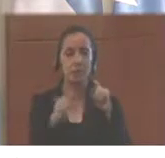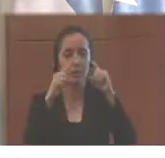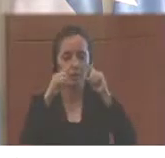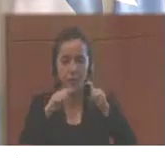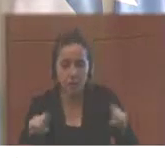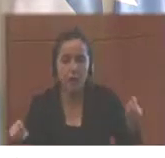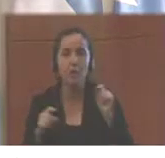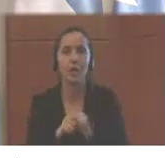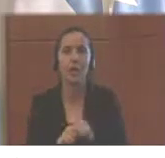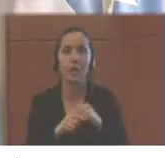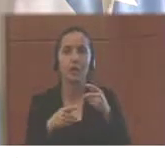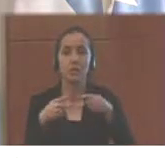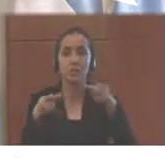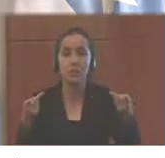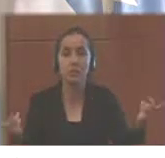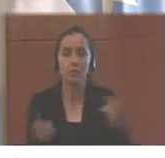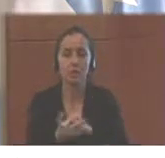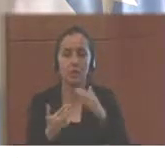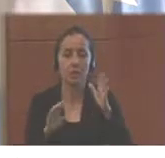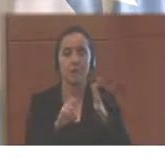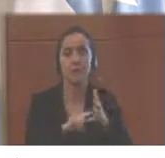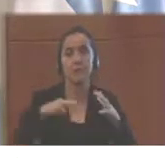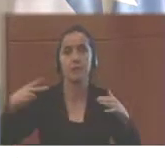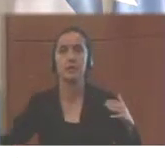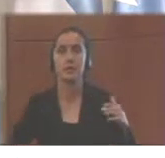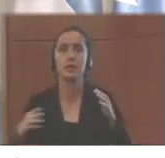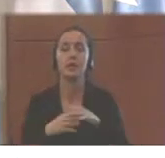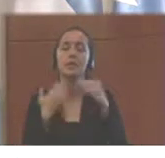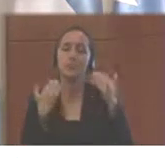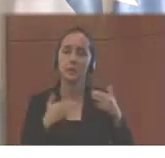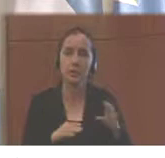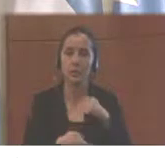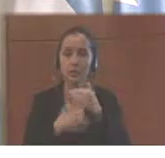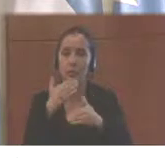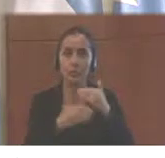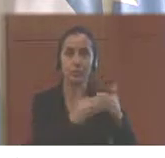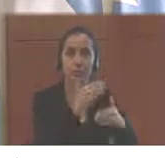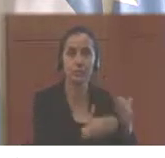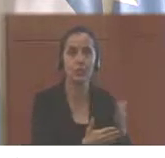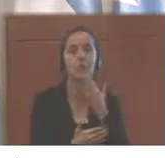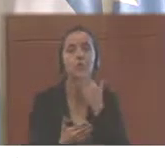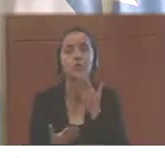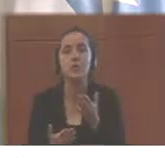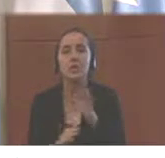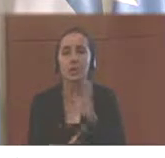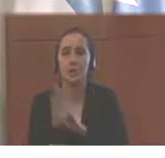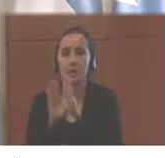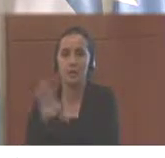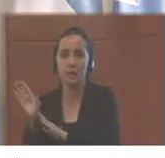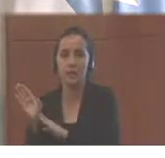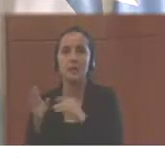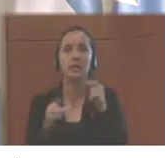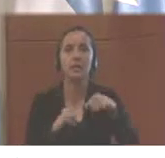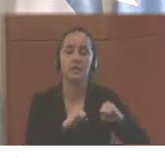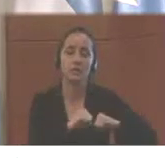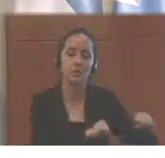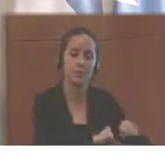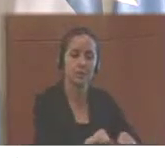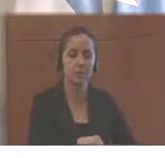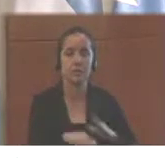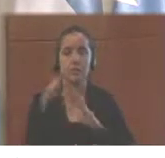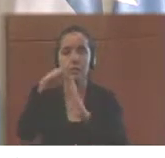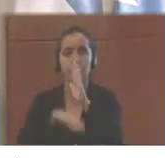and research, cooperation and technologies from the different sectors, and to lead